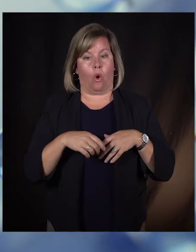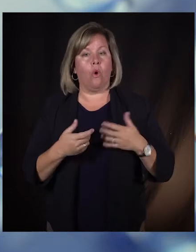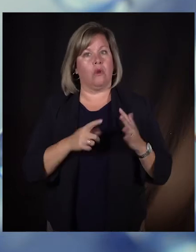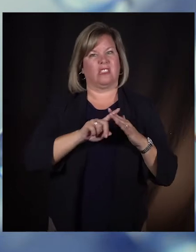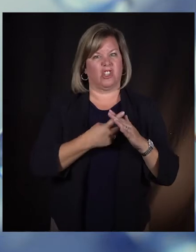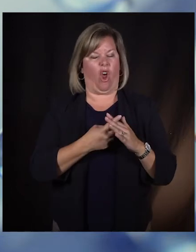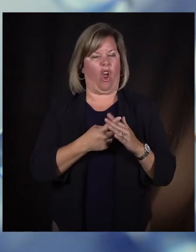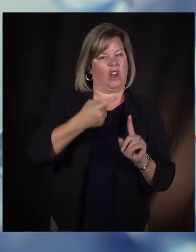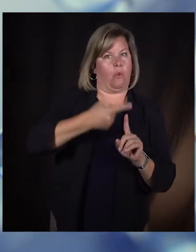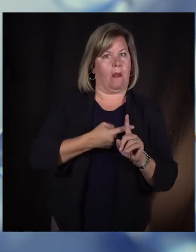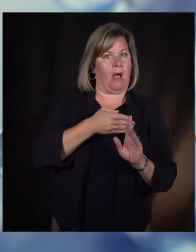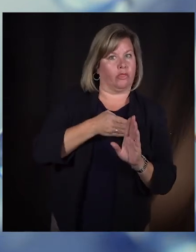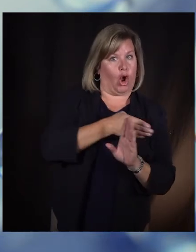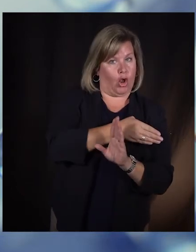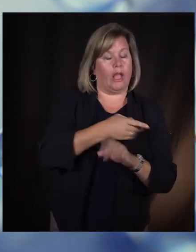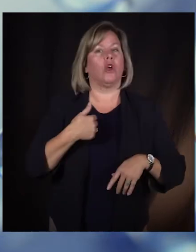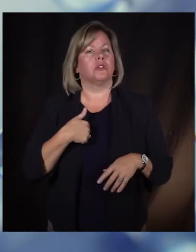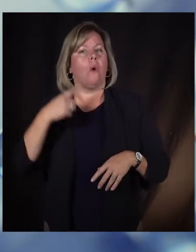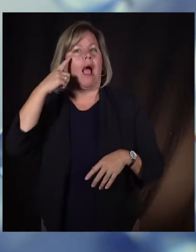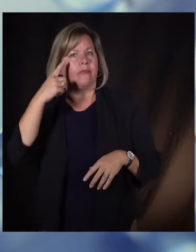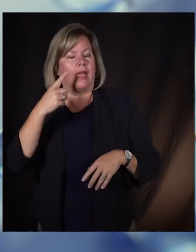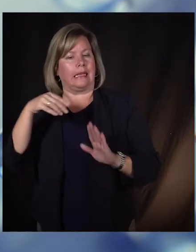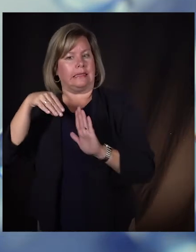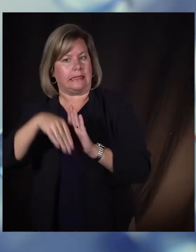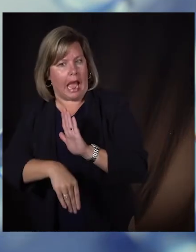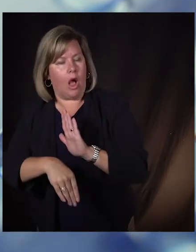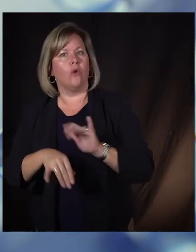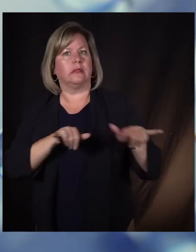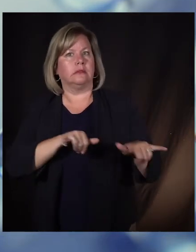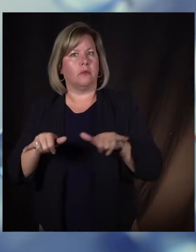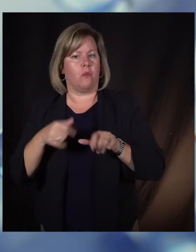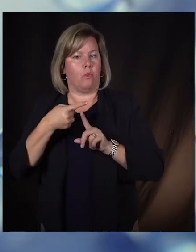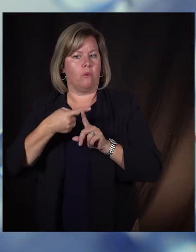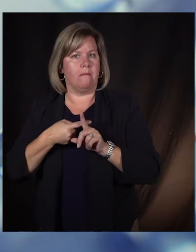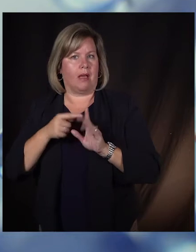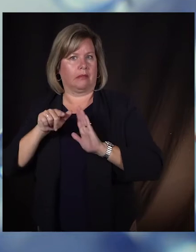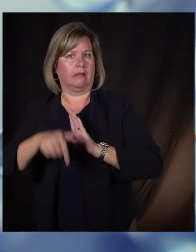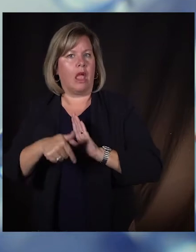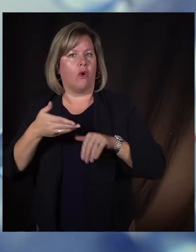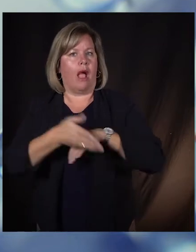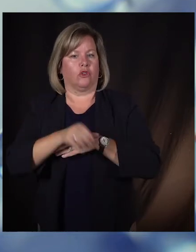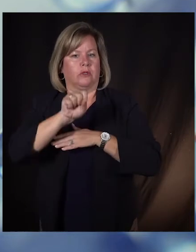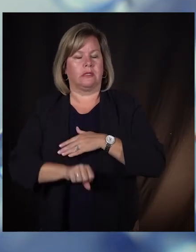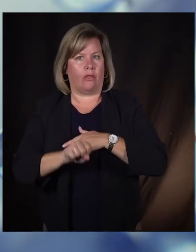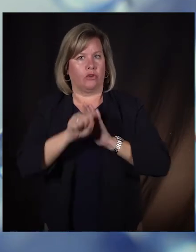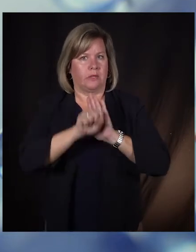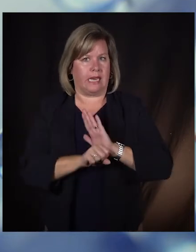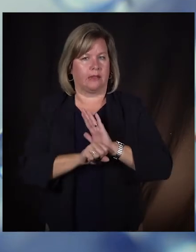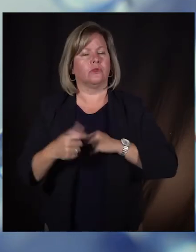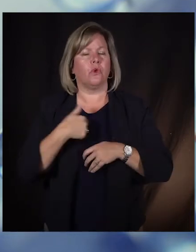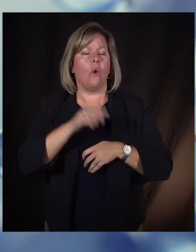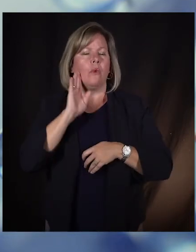So I am optimistic that we're going to see these numbers come back down before too much longer. But right now, we're still seeing a slight